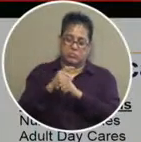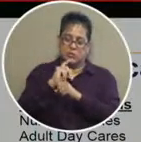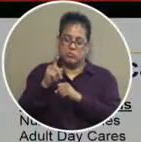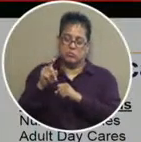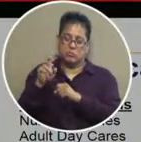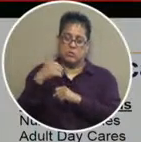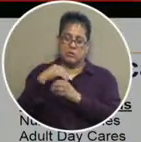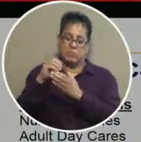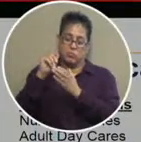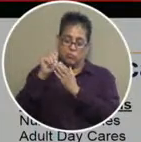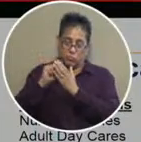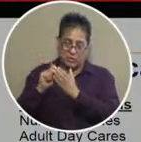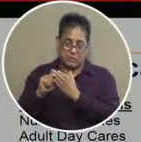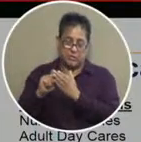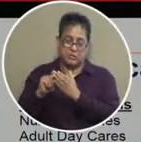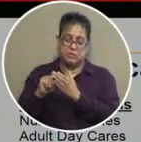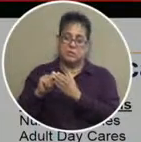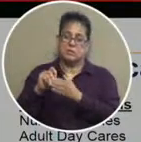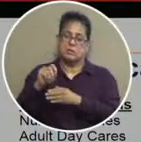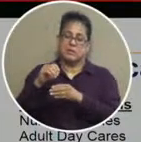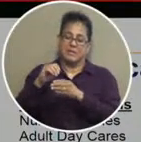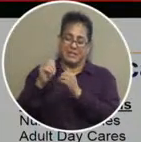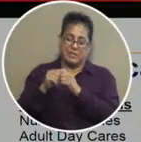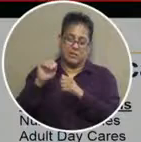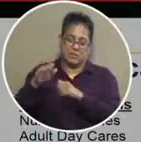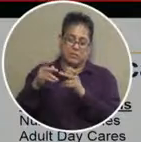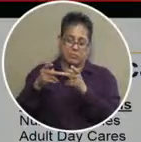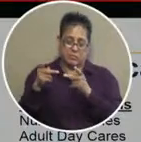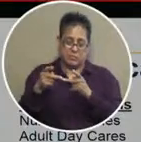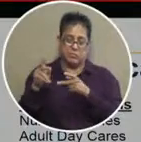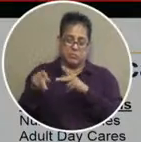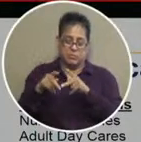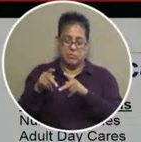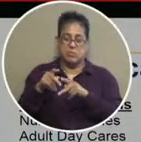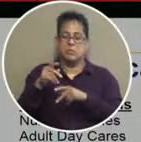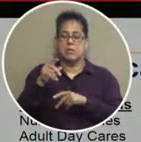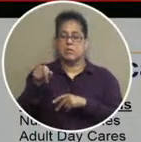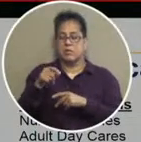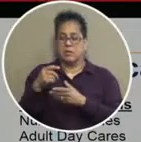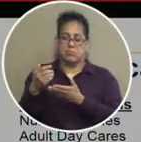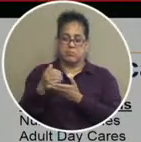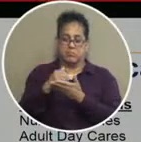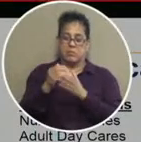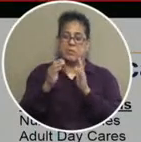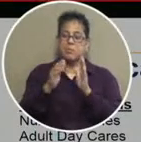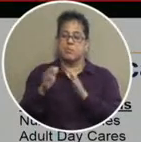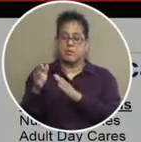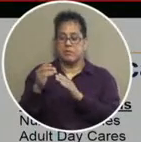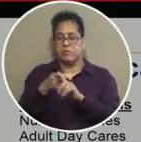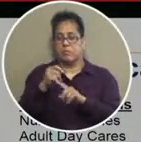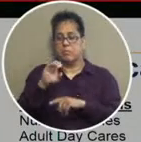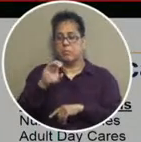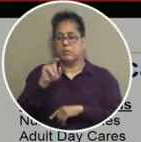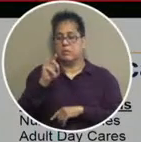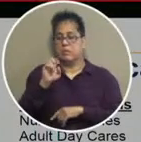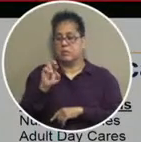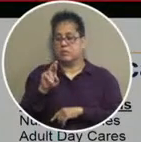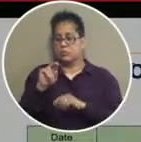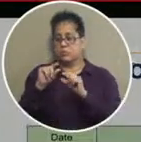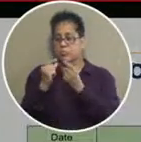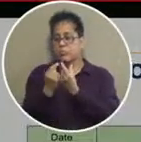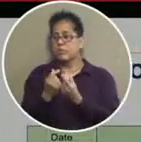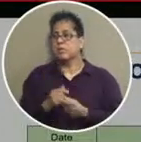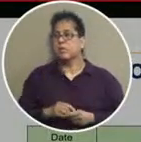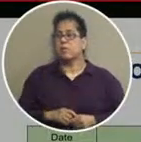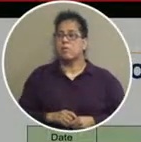in writing for everybody within their facilities. And they're continuing to gather those plans from our cluster group. Next slide,